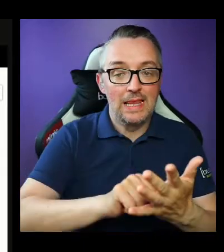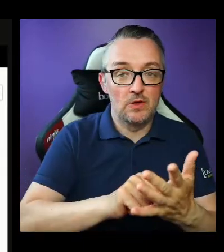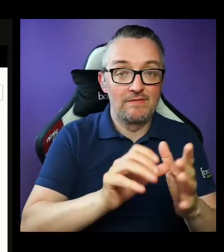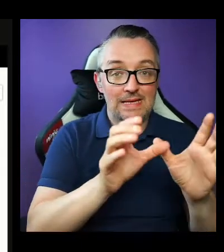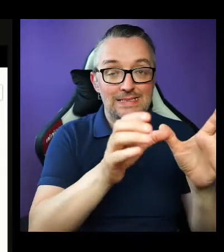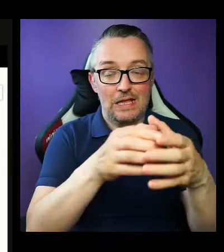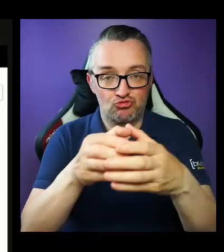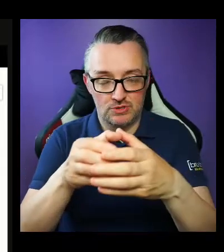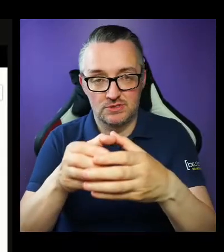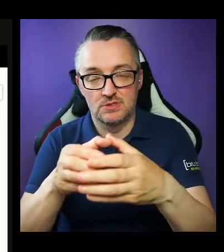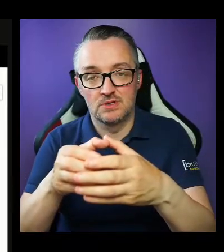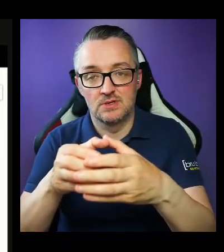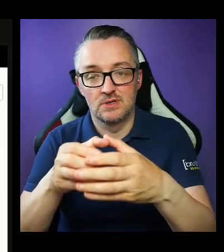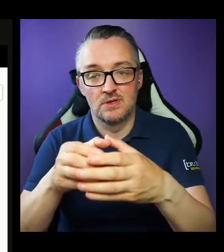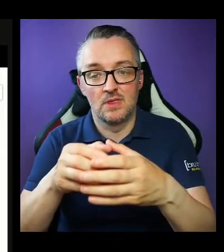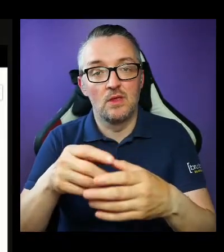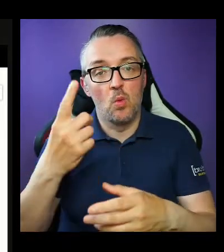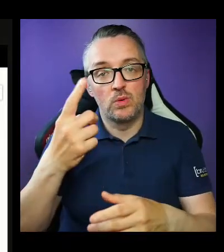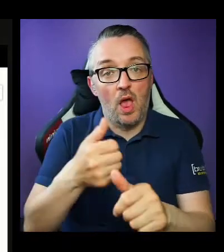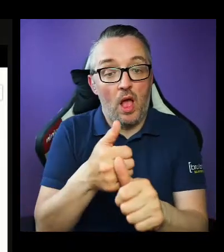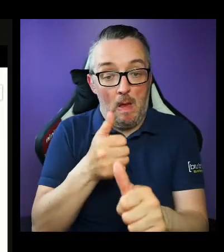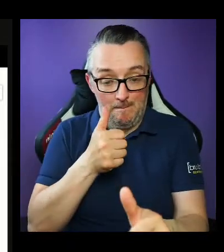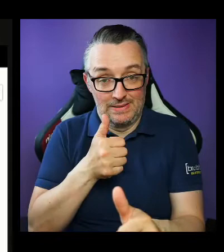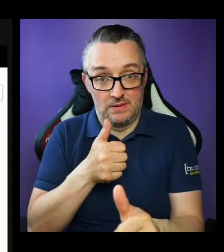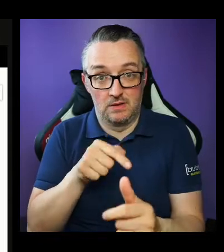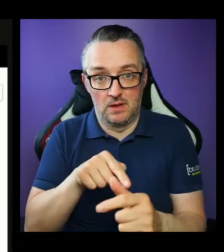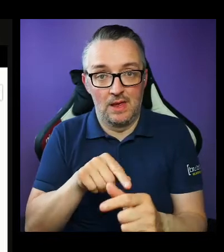categories that a company is a part of.